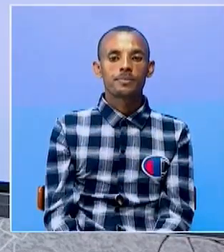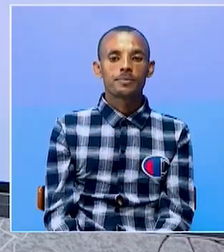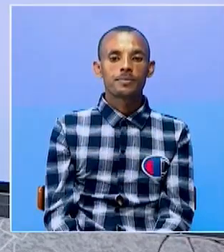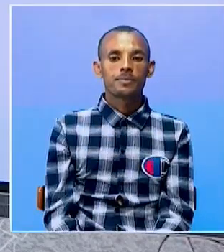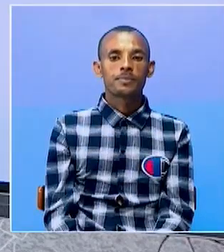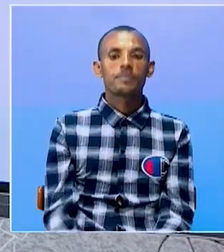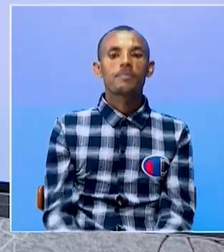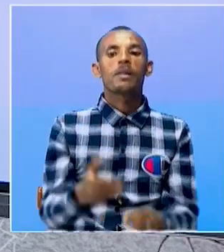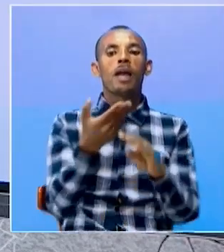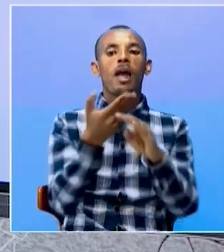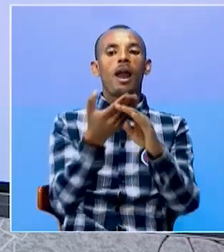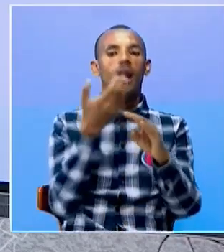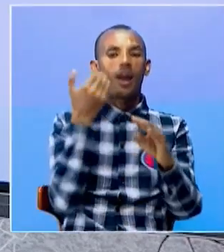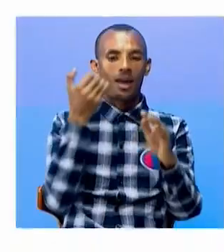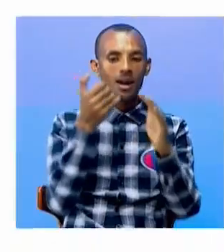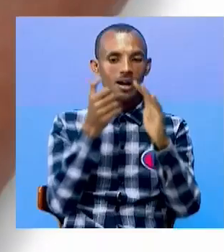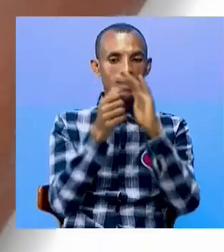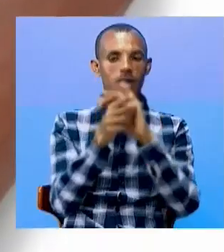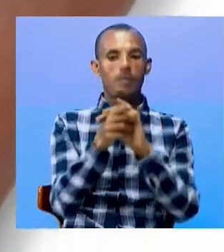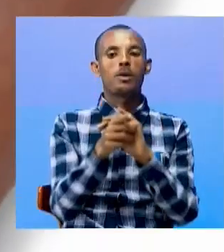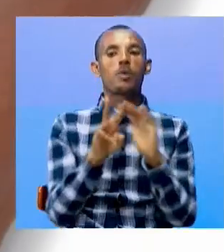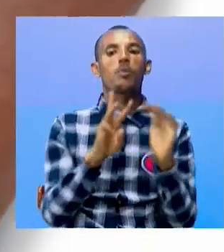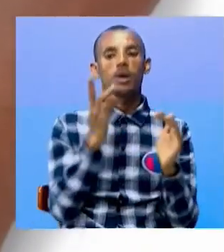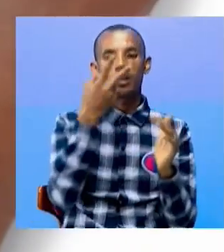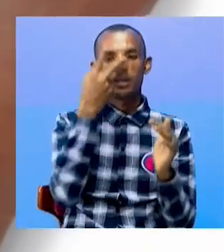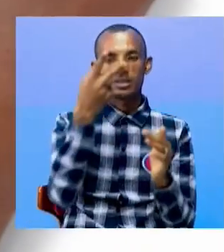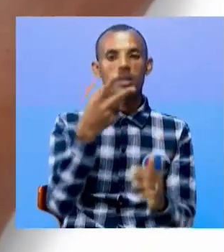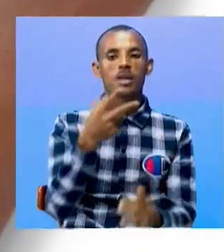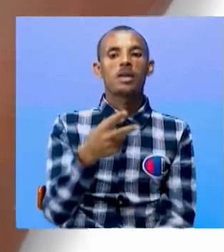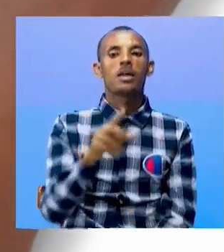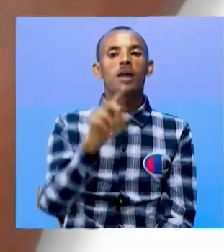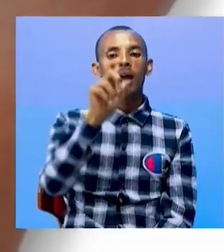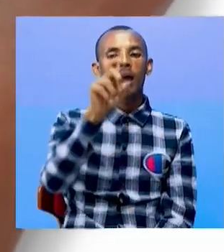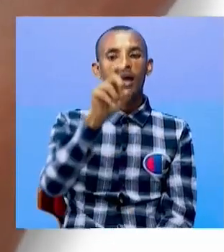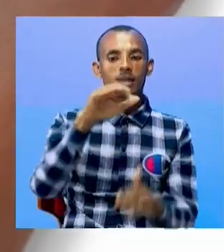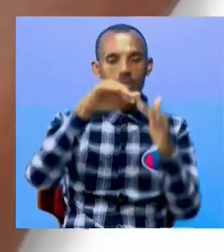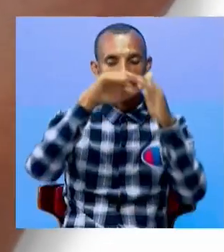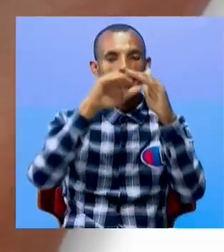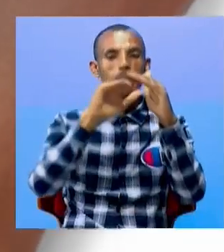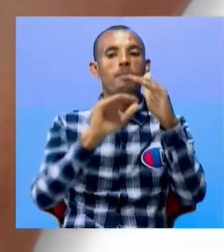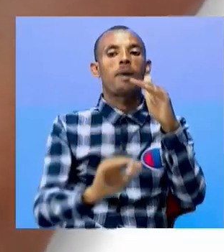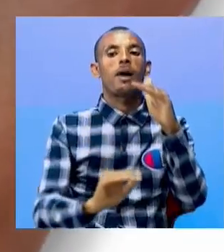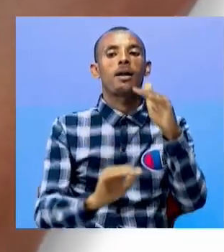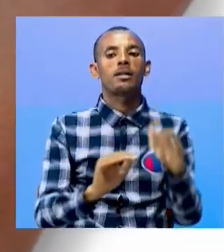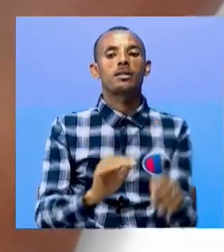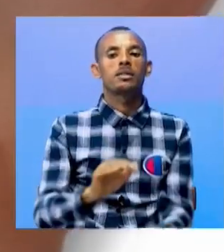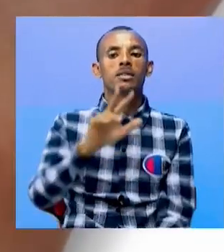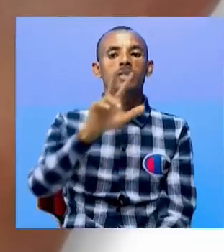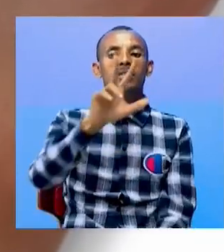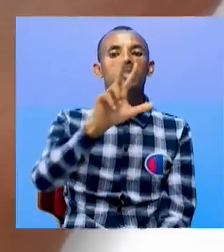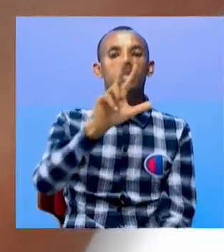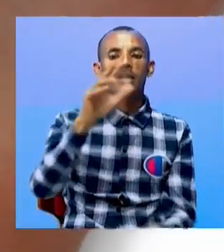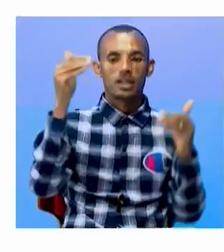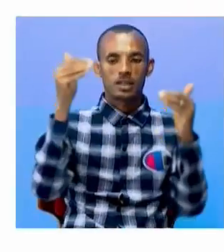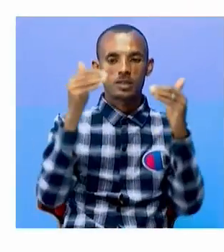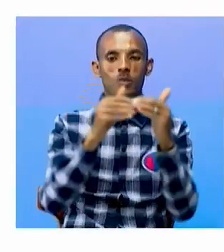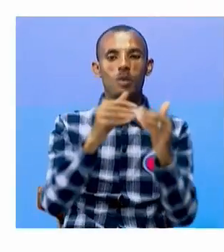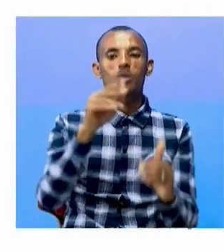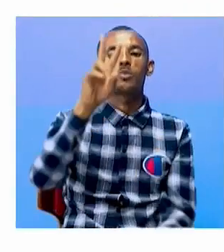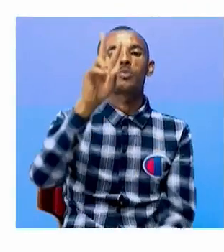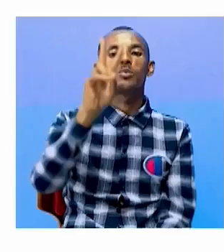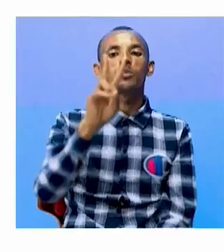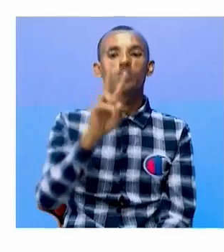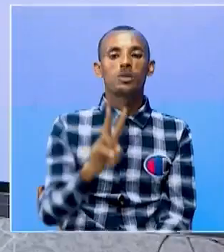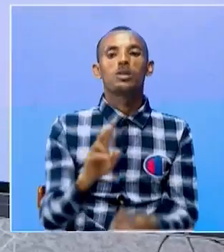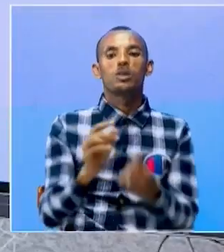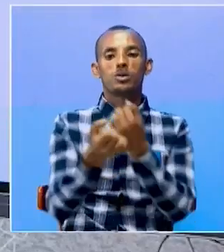In earlier example, we have seen this one, x minus 3 is equal to 2. To